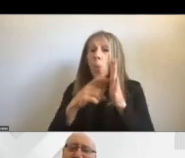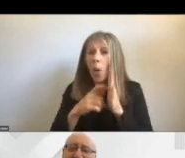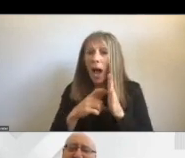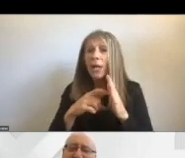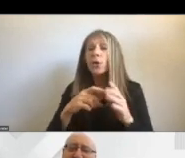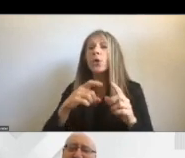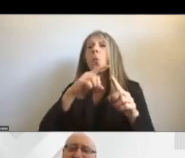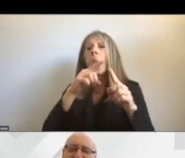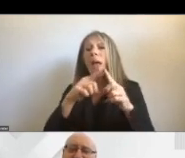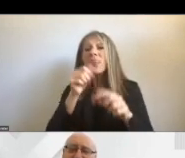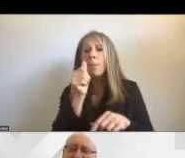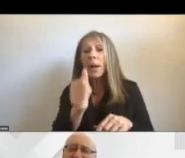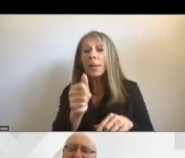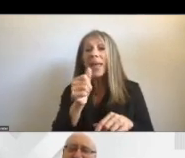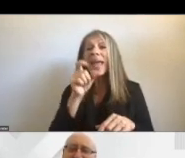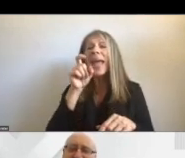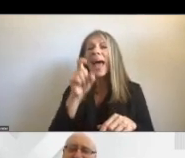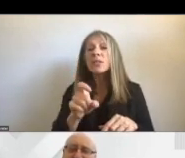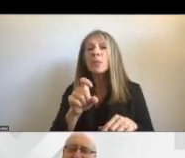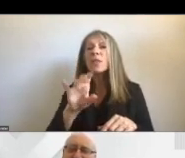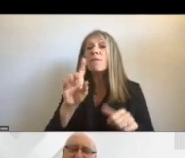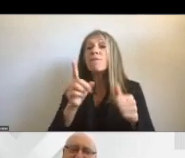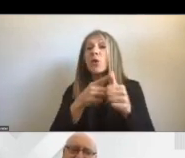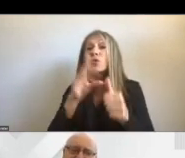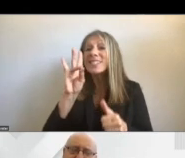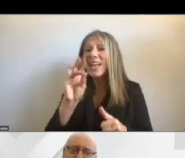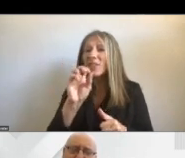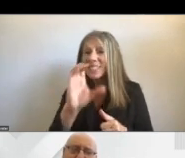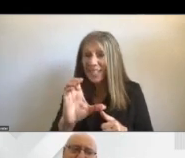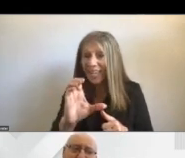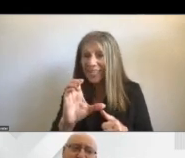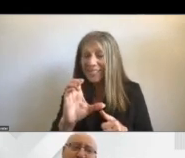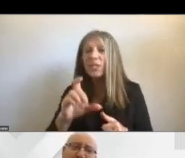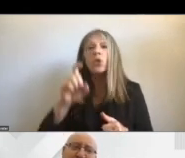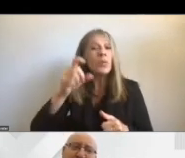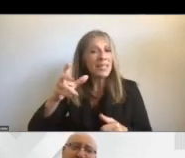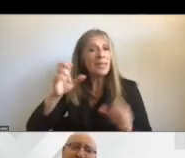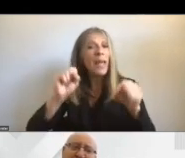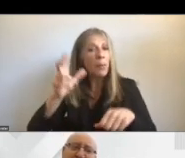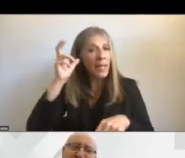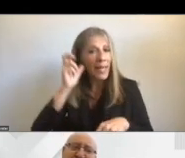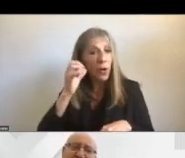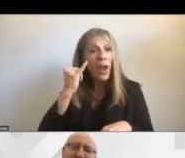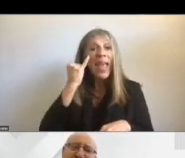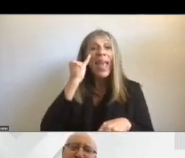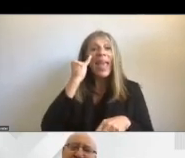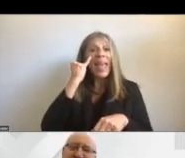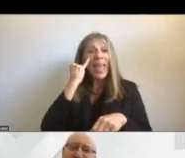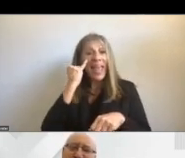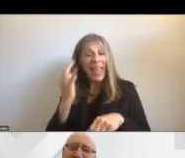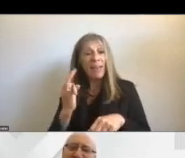On blended transitions, detectable warning surfaces must be located on the blended